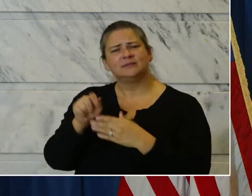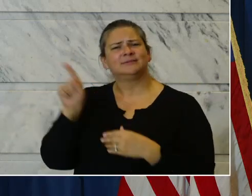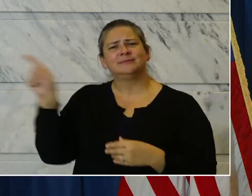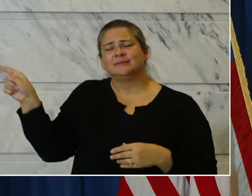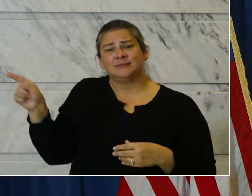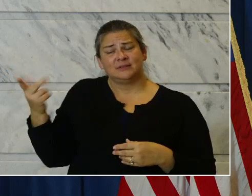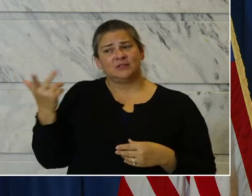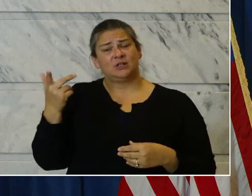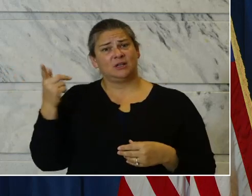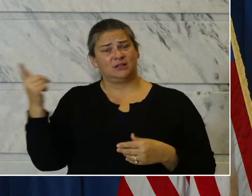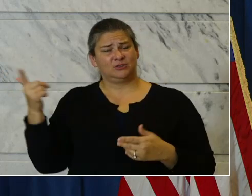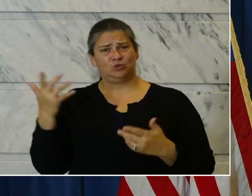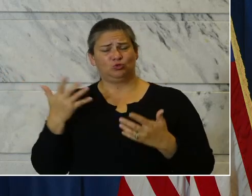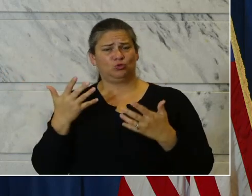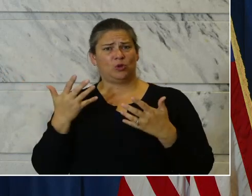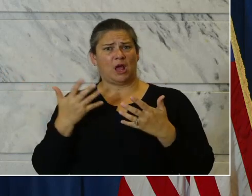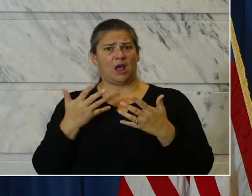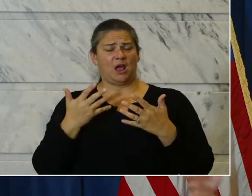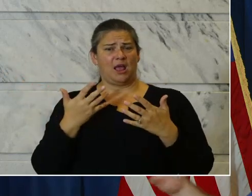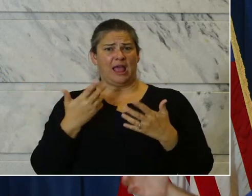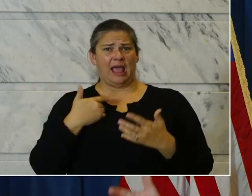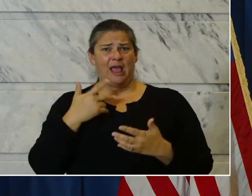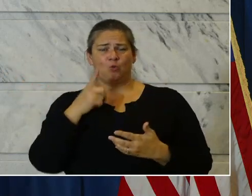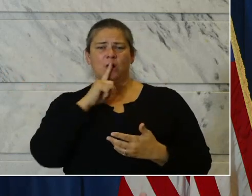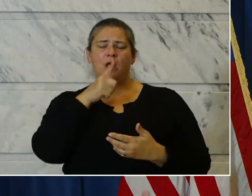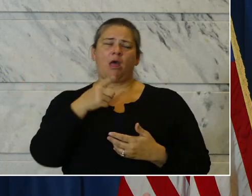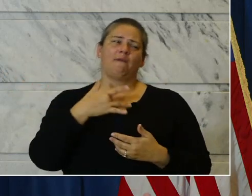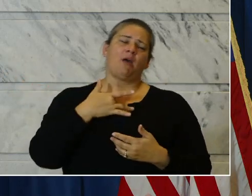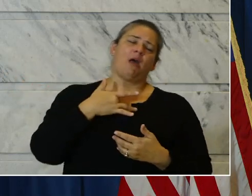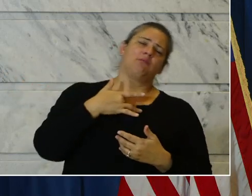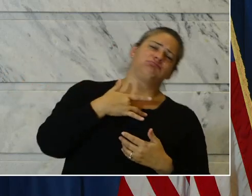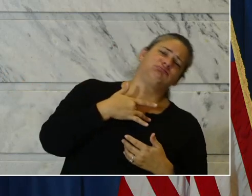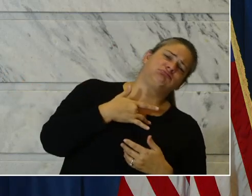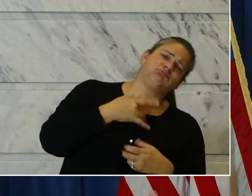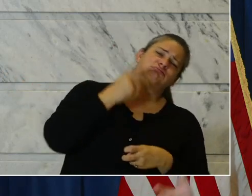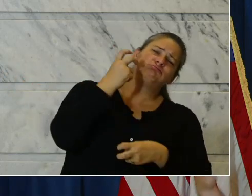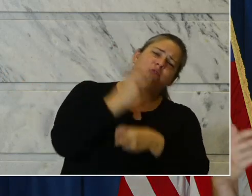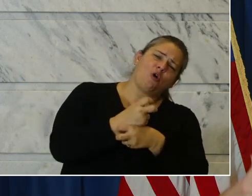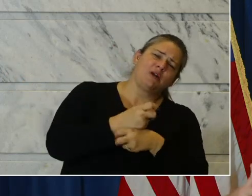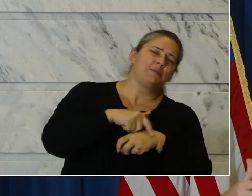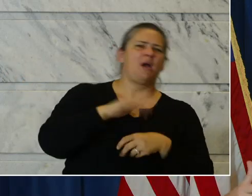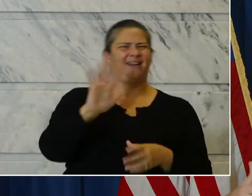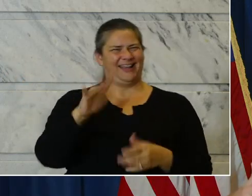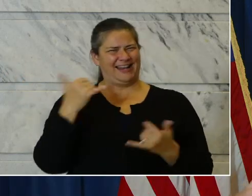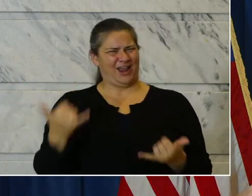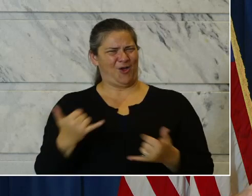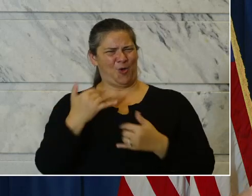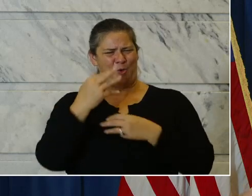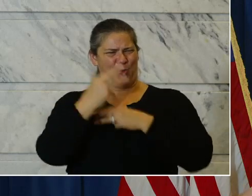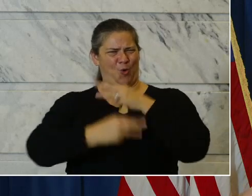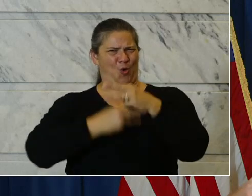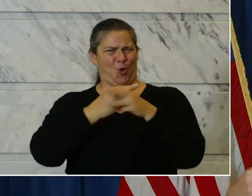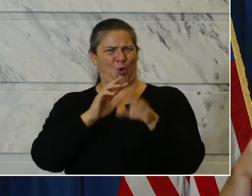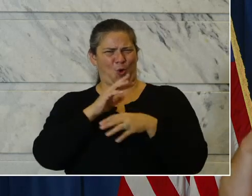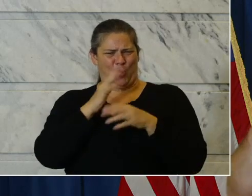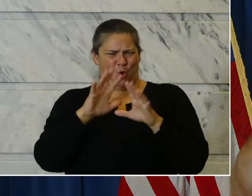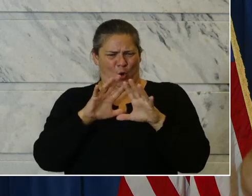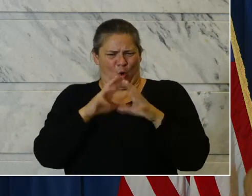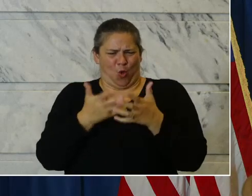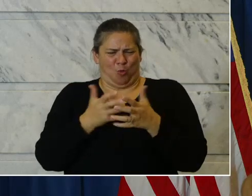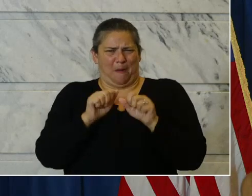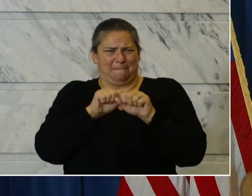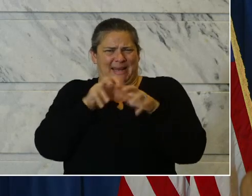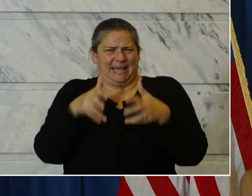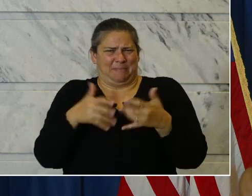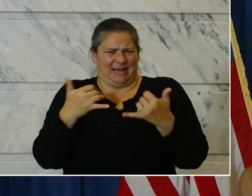to ask in a global health pandemic to put a table out on your porch and stand on the other side of the glass on your door, or put